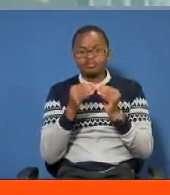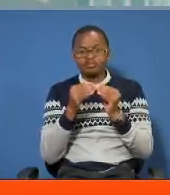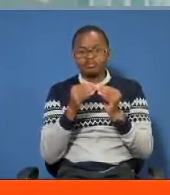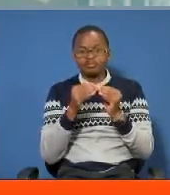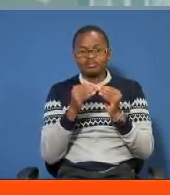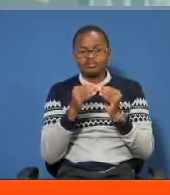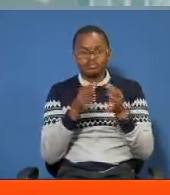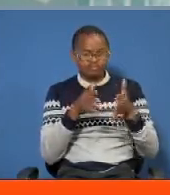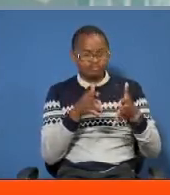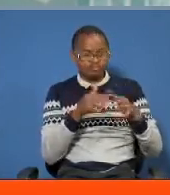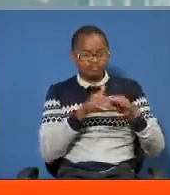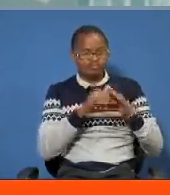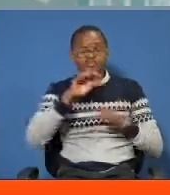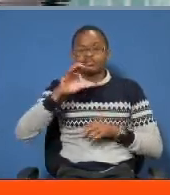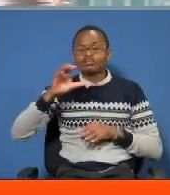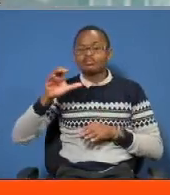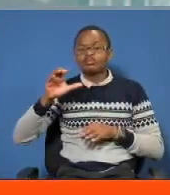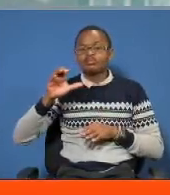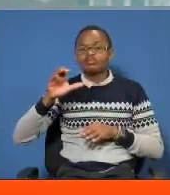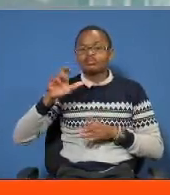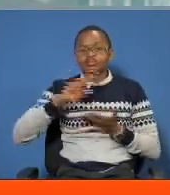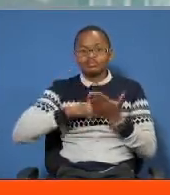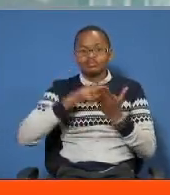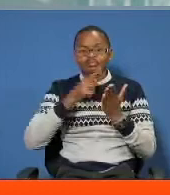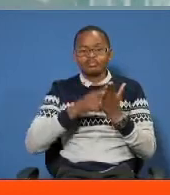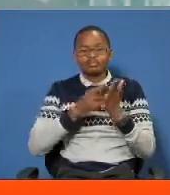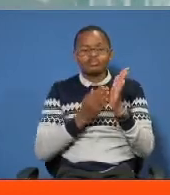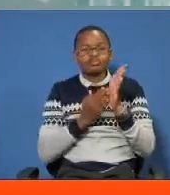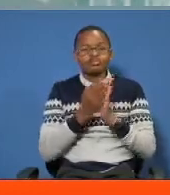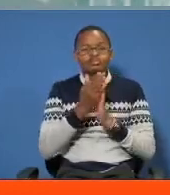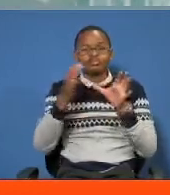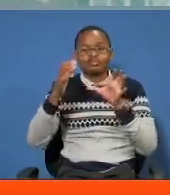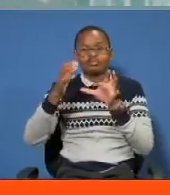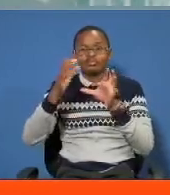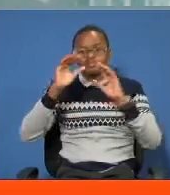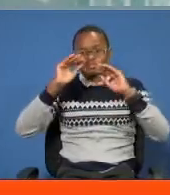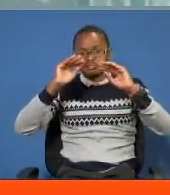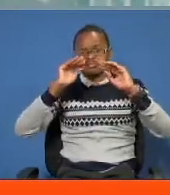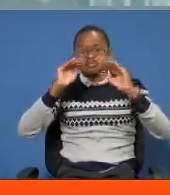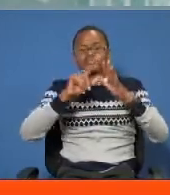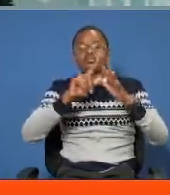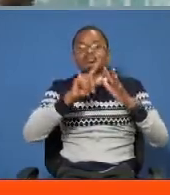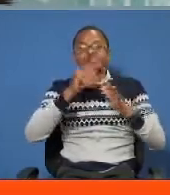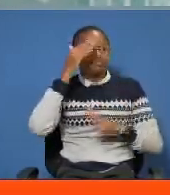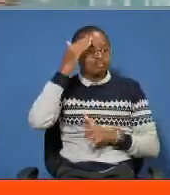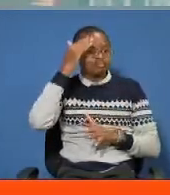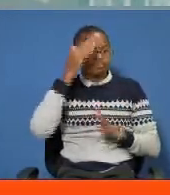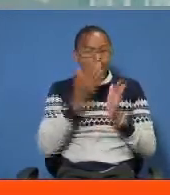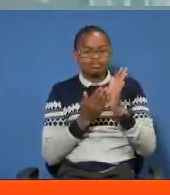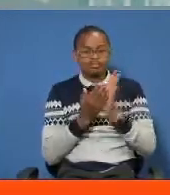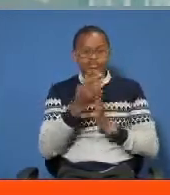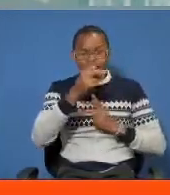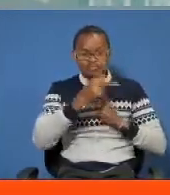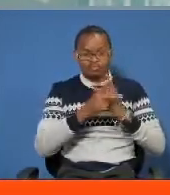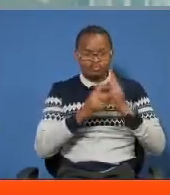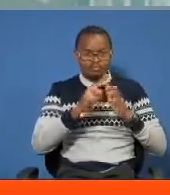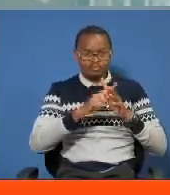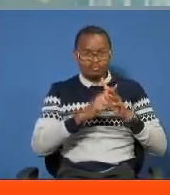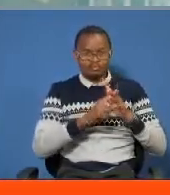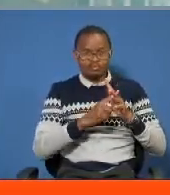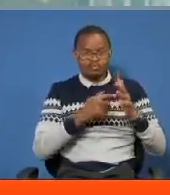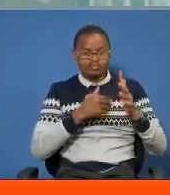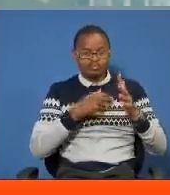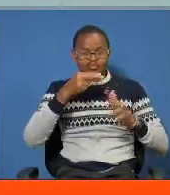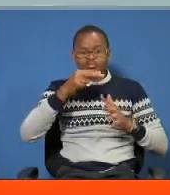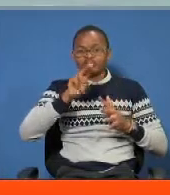policies, be present in the counties and regional development agencies and educate, and then, you know, the development partners who are